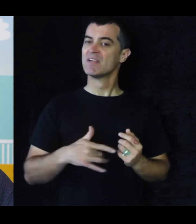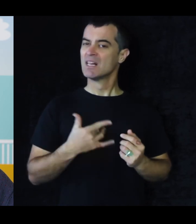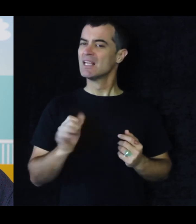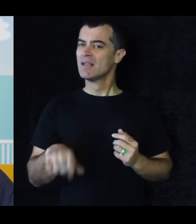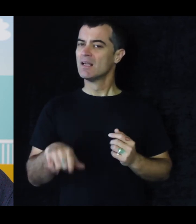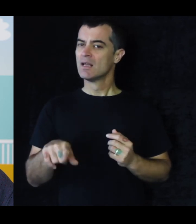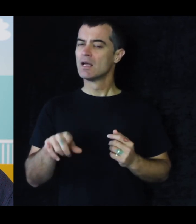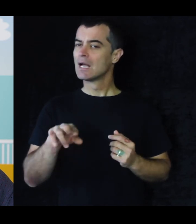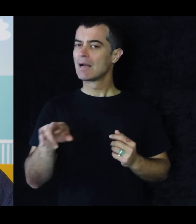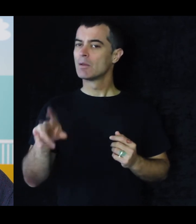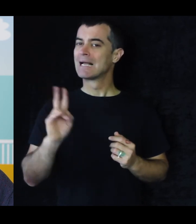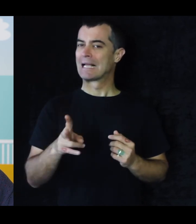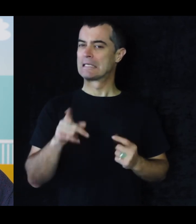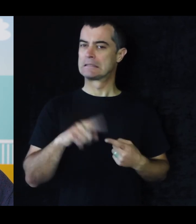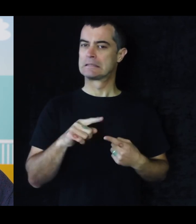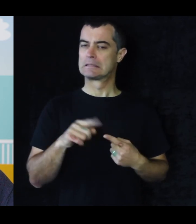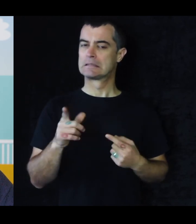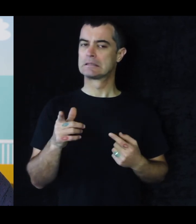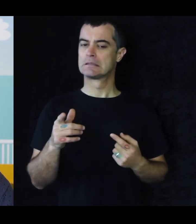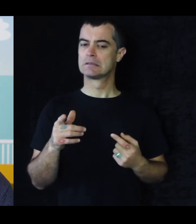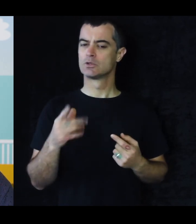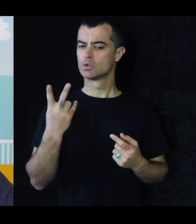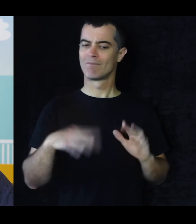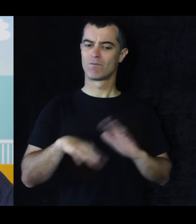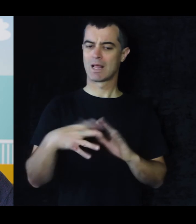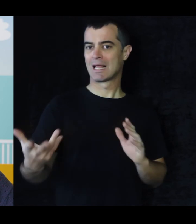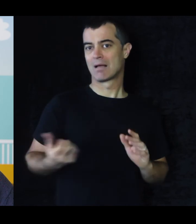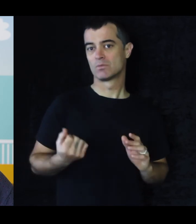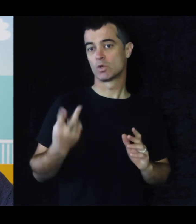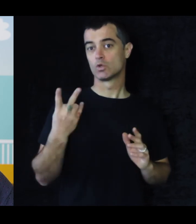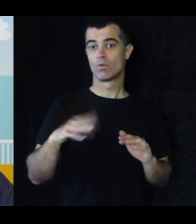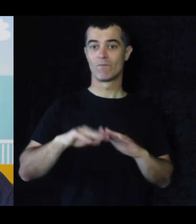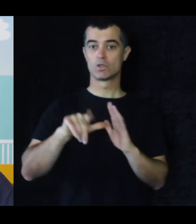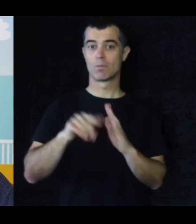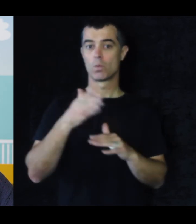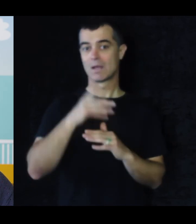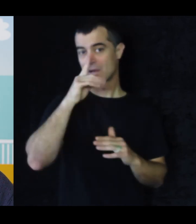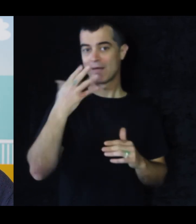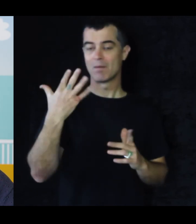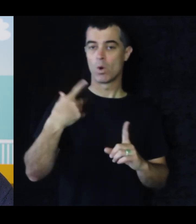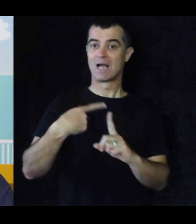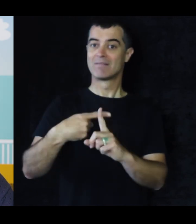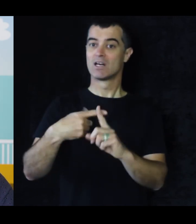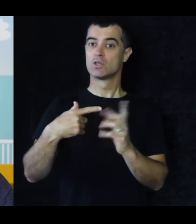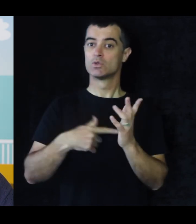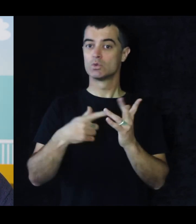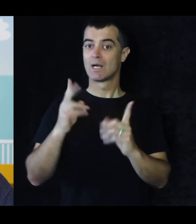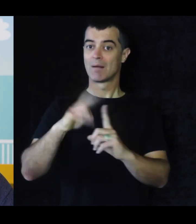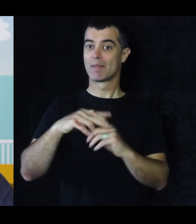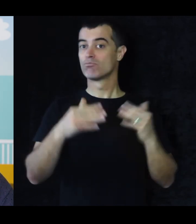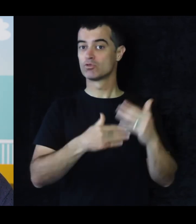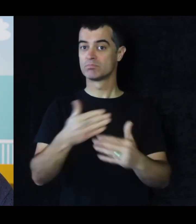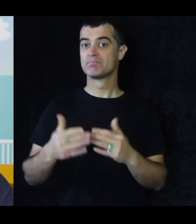think, couples, again, two full incomes, so 2 full-time working people might have an advantage when it comes to the